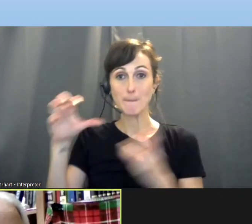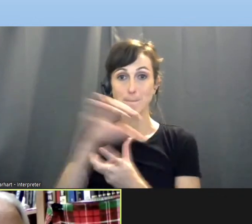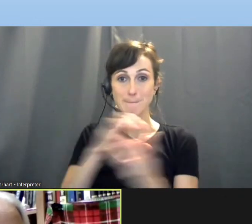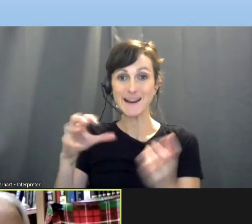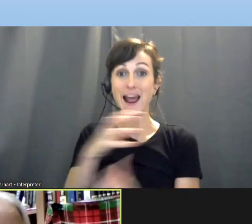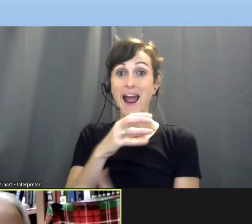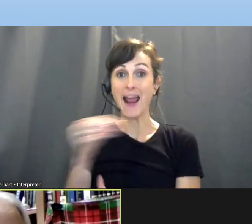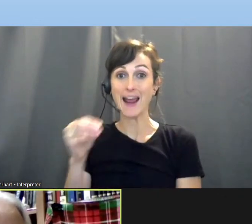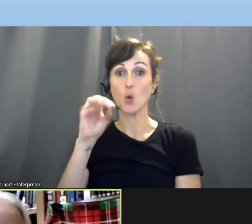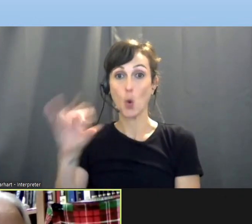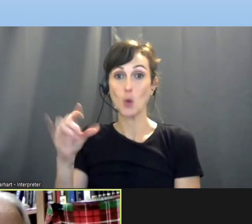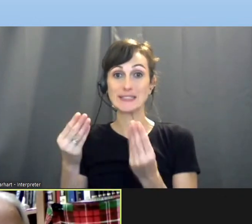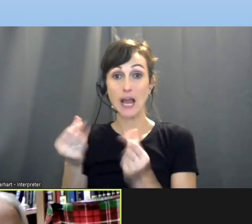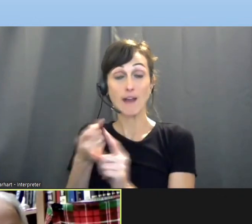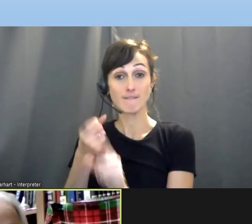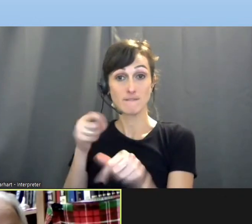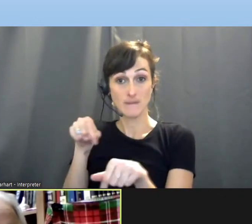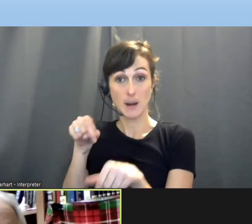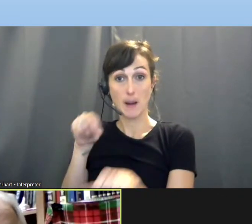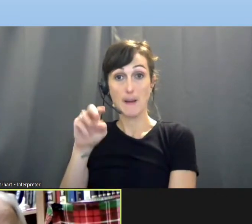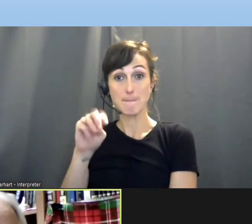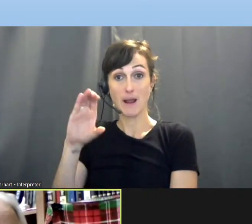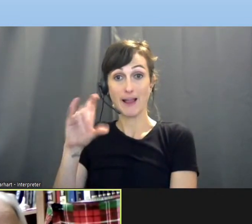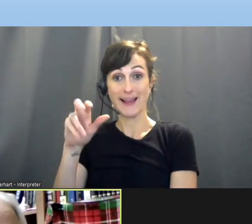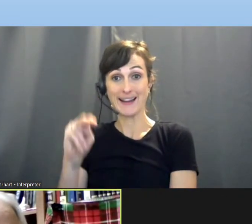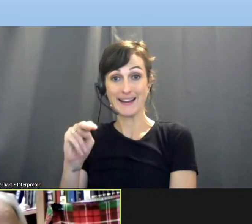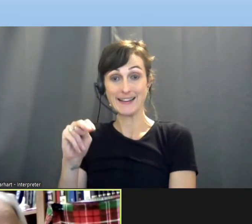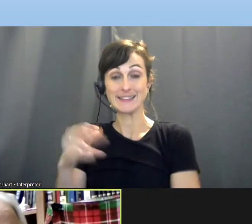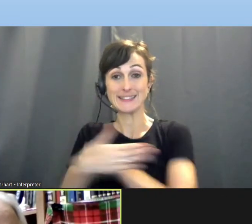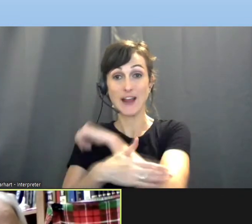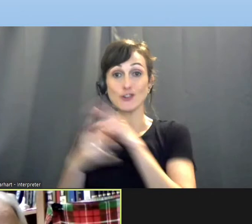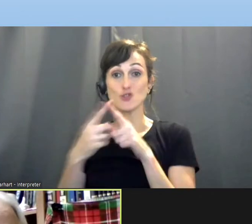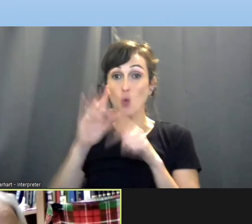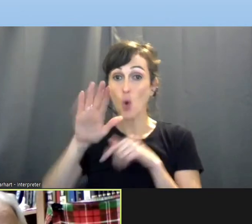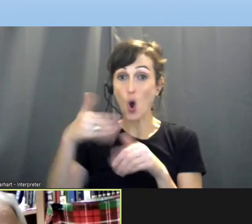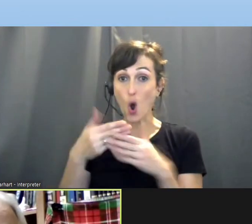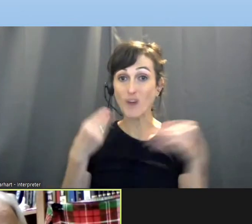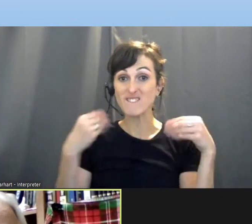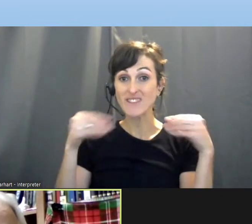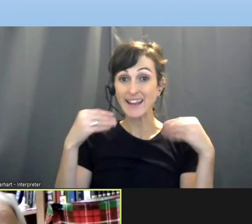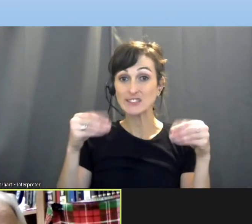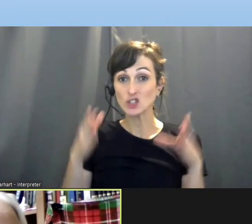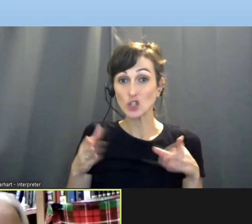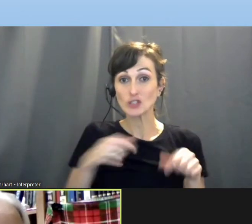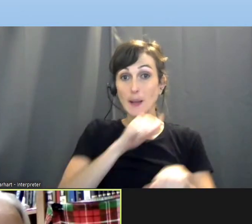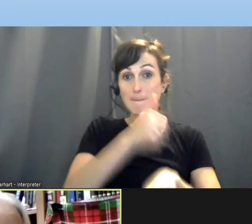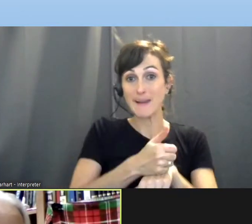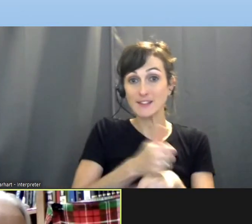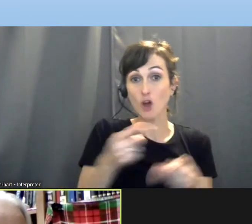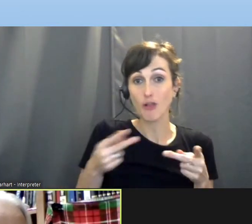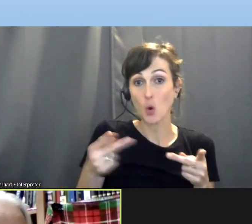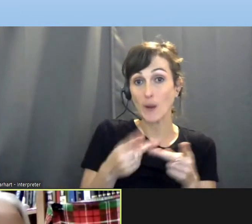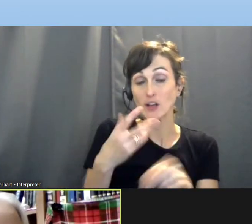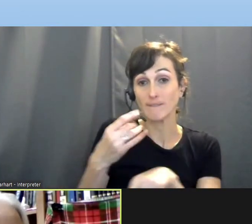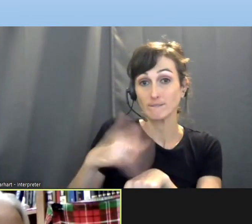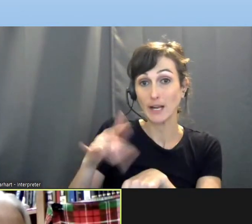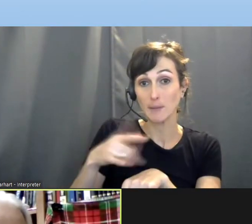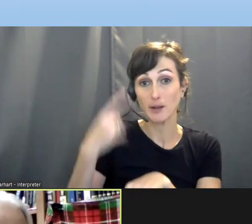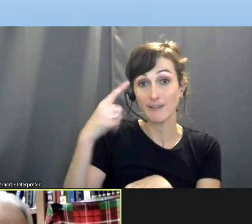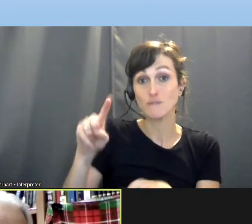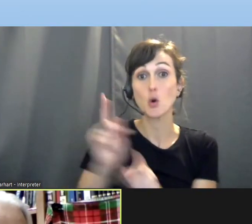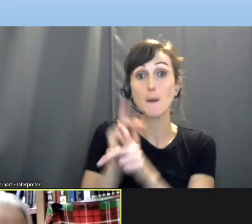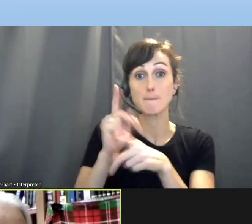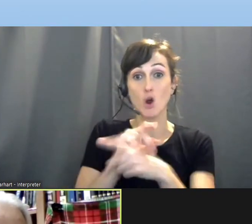oil sand for McLennan County to all vendors based on location and ability for product loaded in McLennan